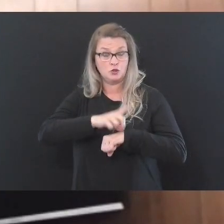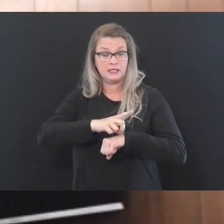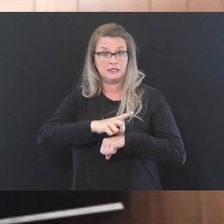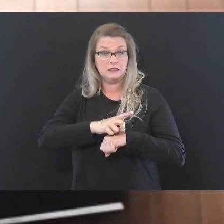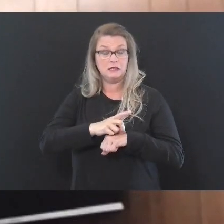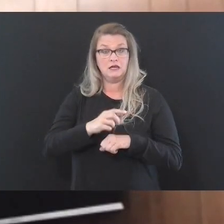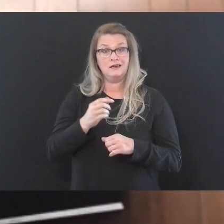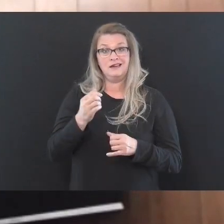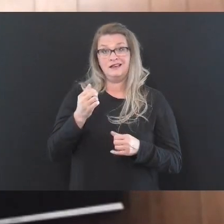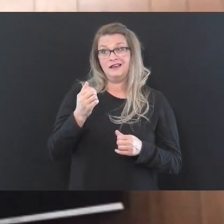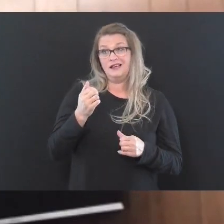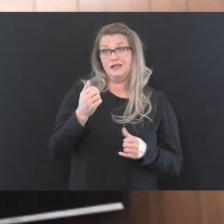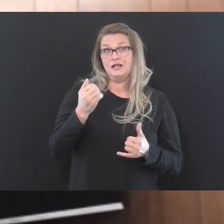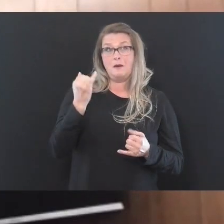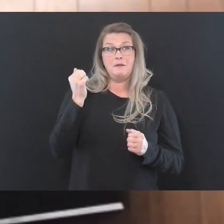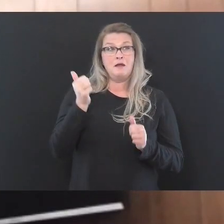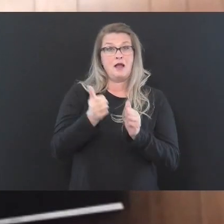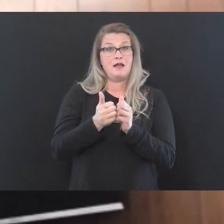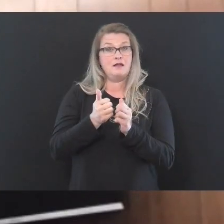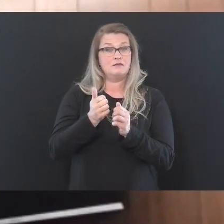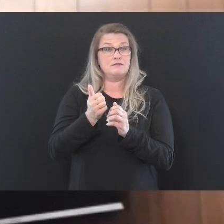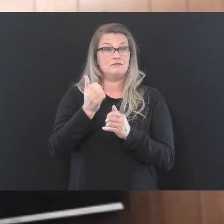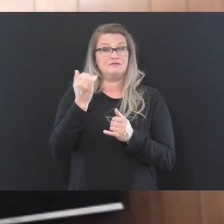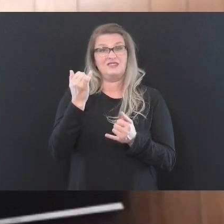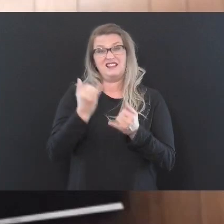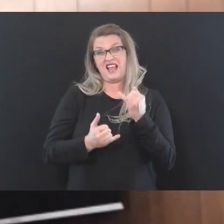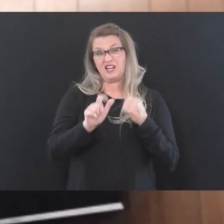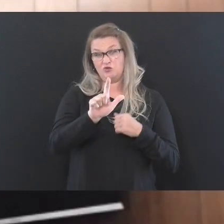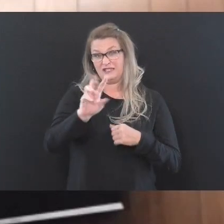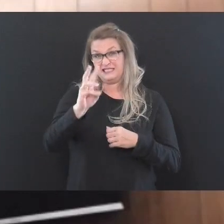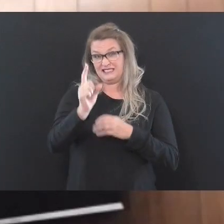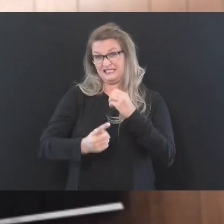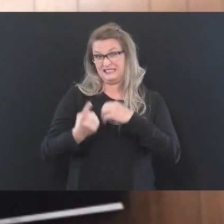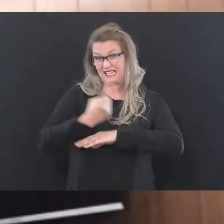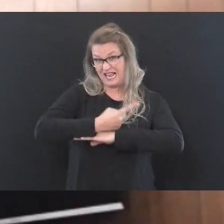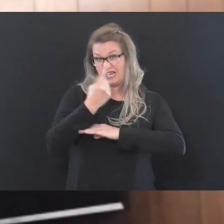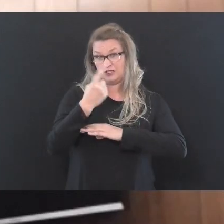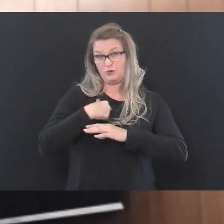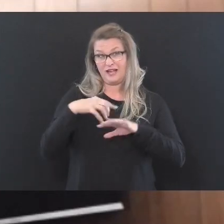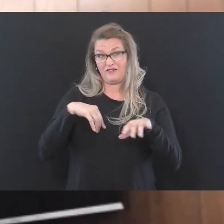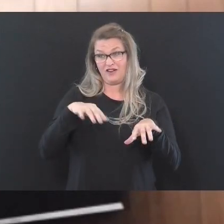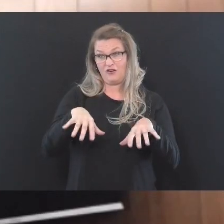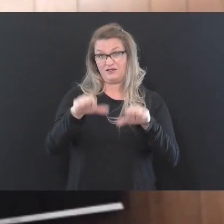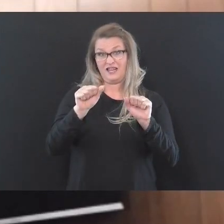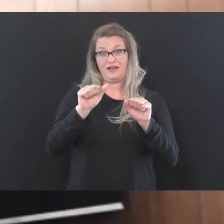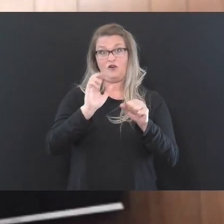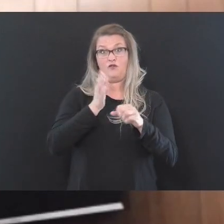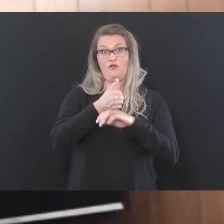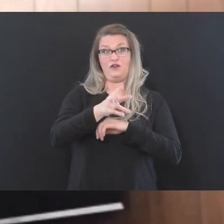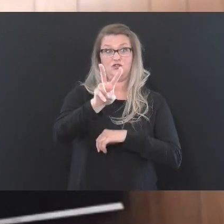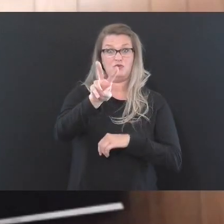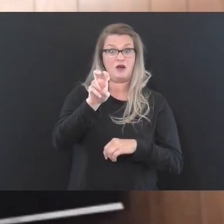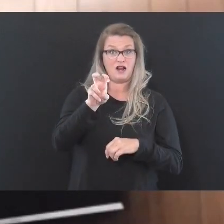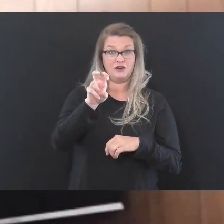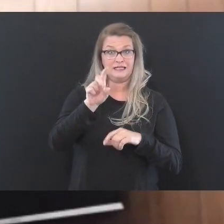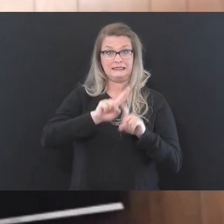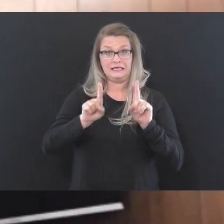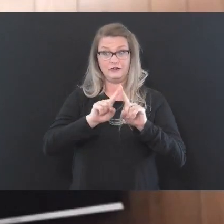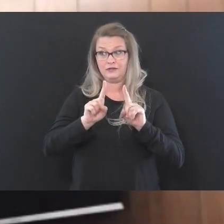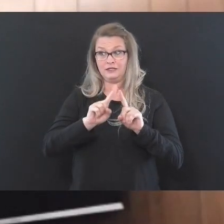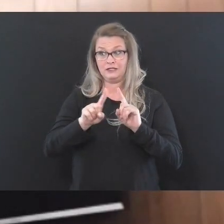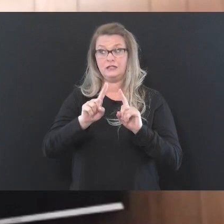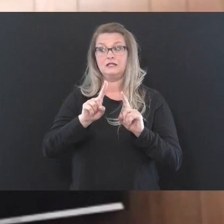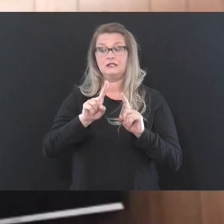the past 26 days, they have conducted over 280 missions in support of this effort.